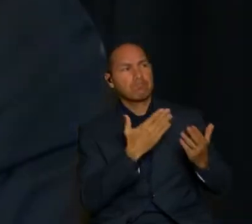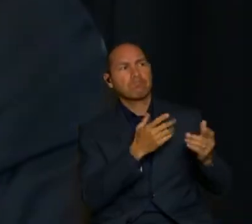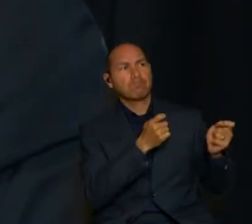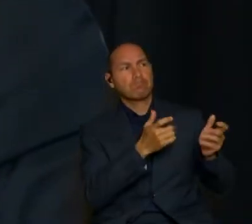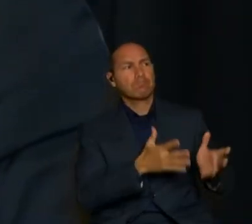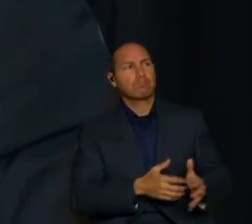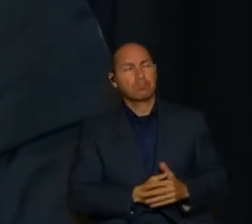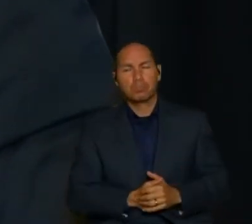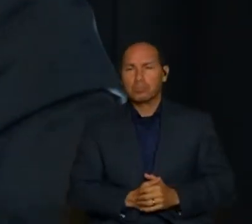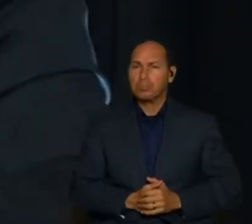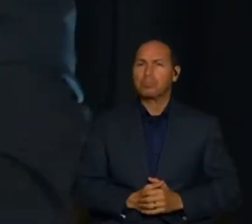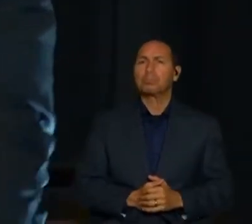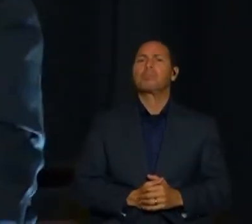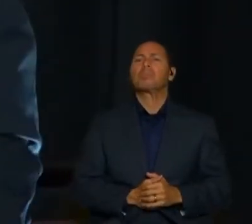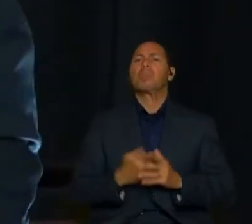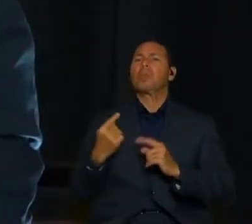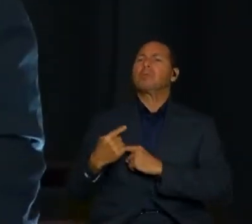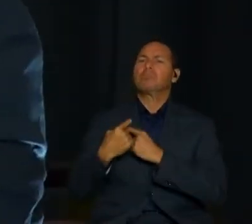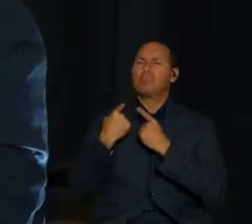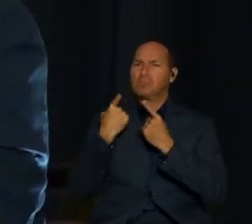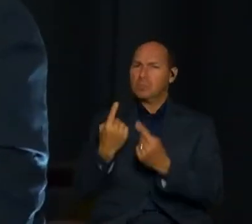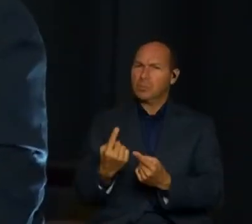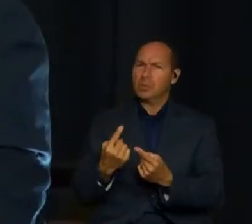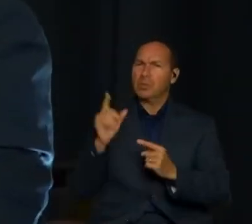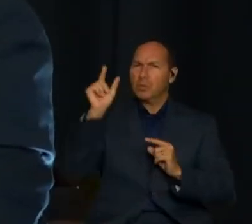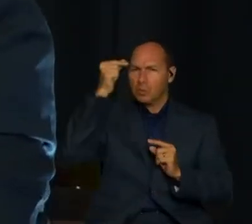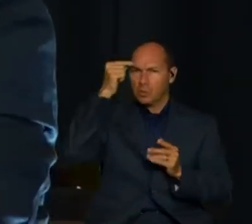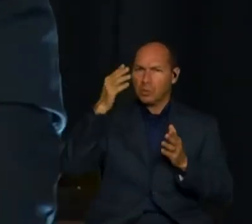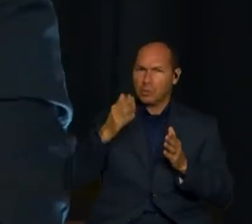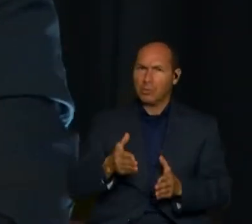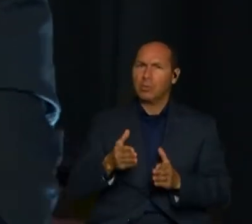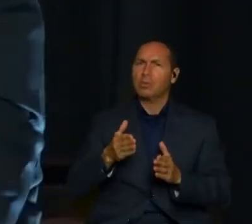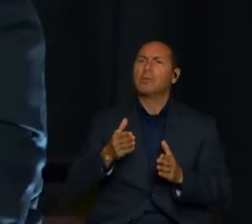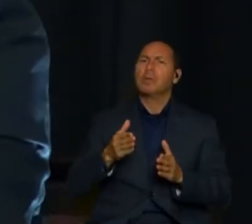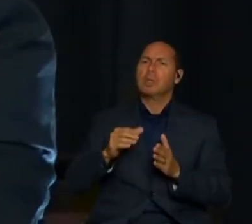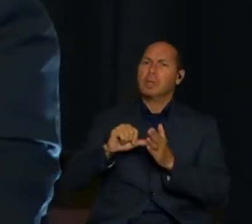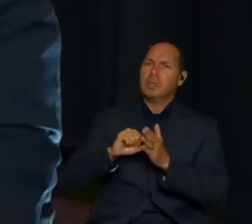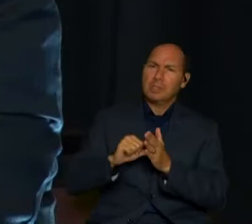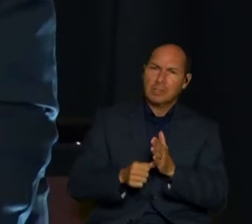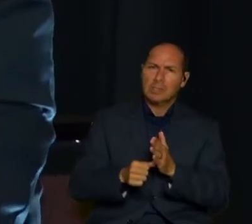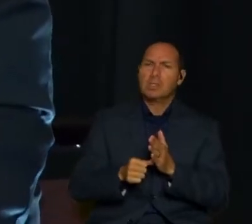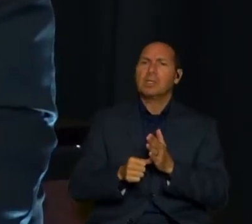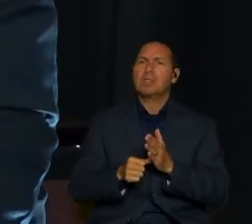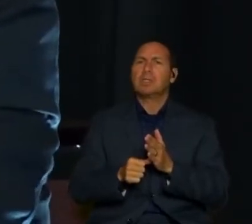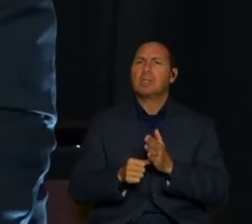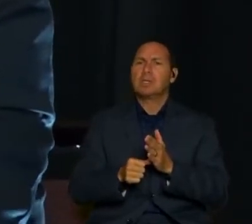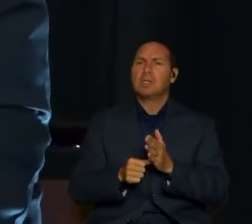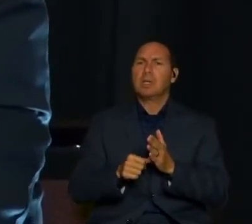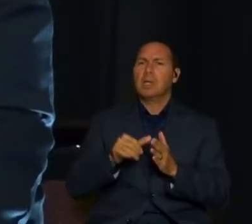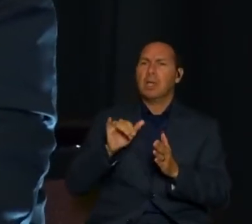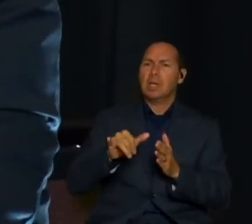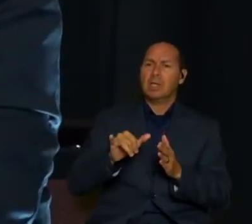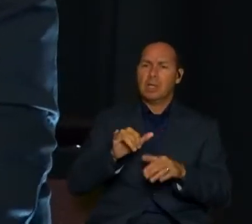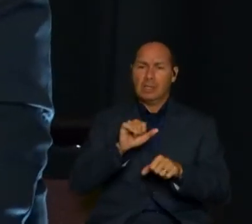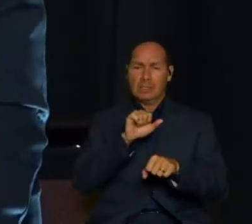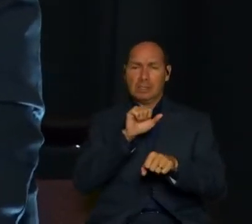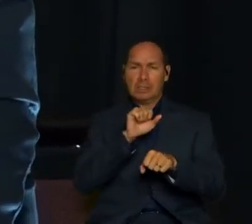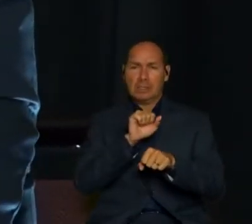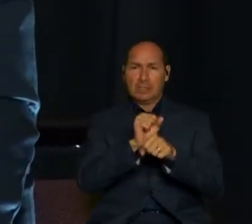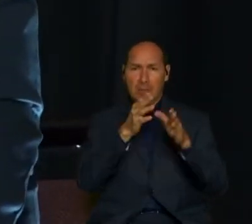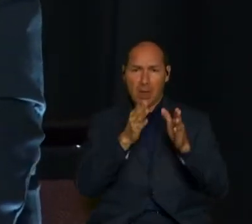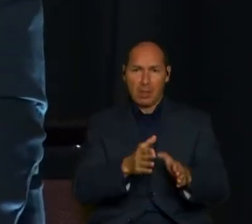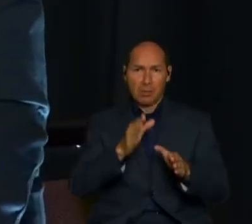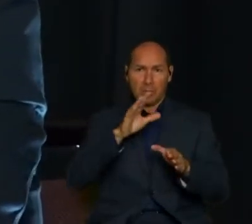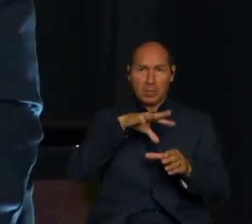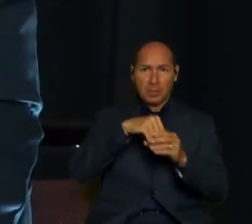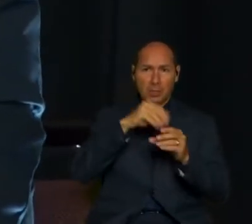Chairman. For some time now, the government has insisted on moving away from reductions in the public workforce that were